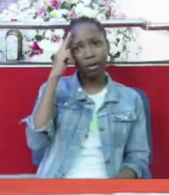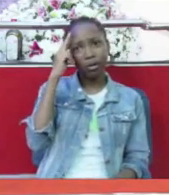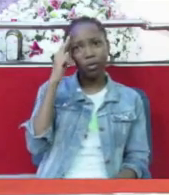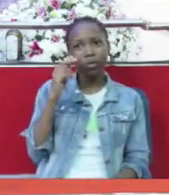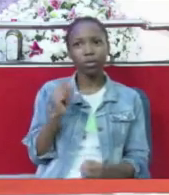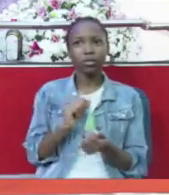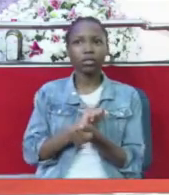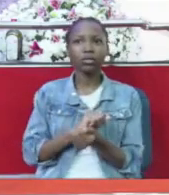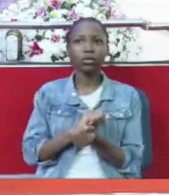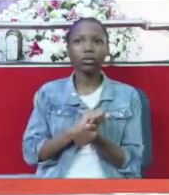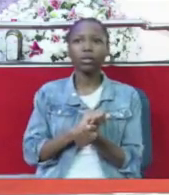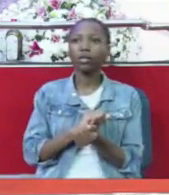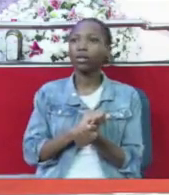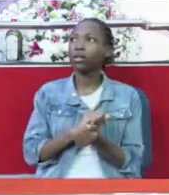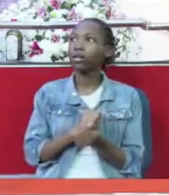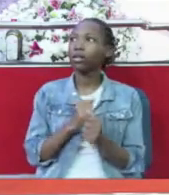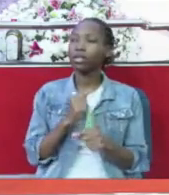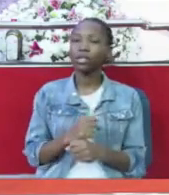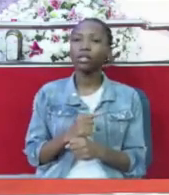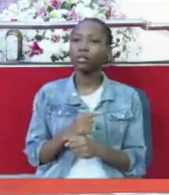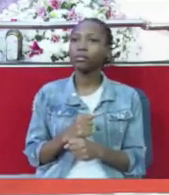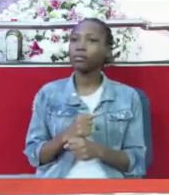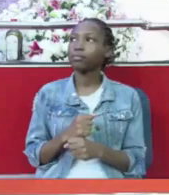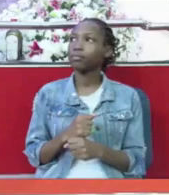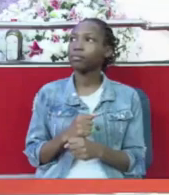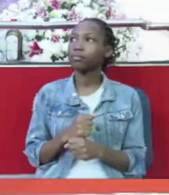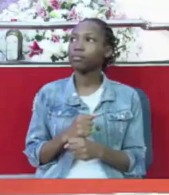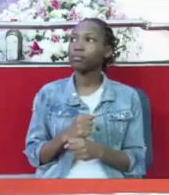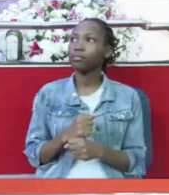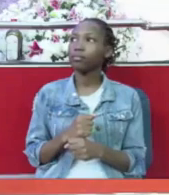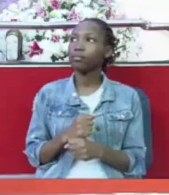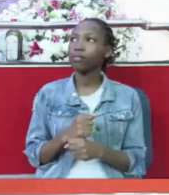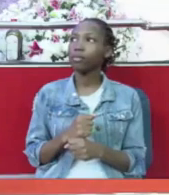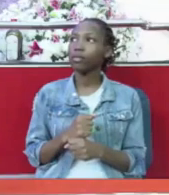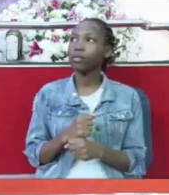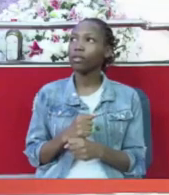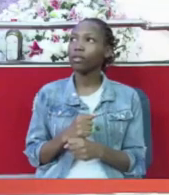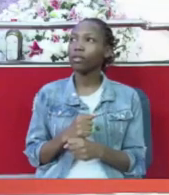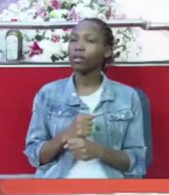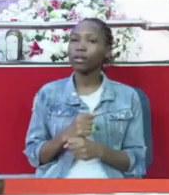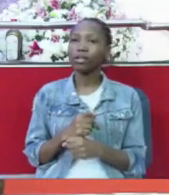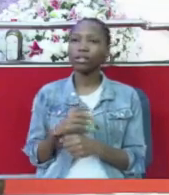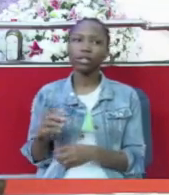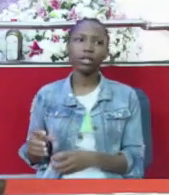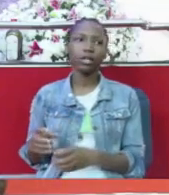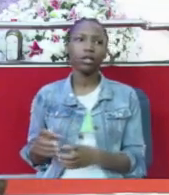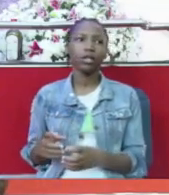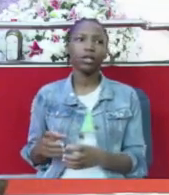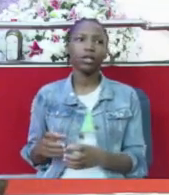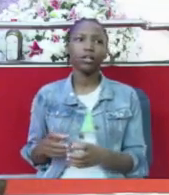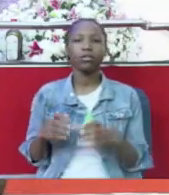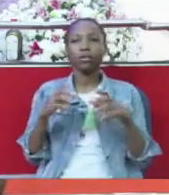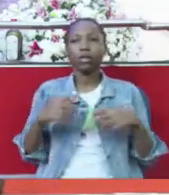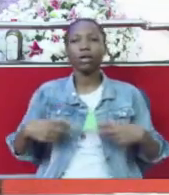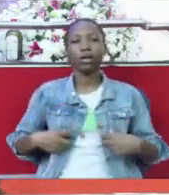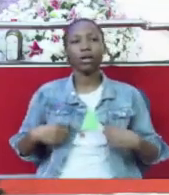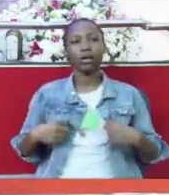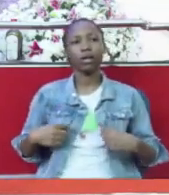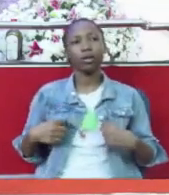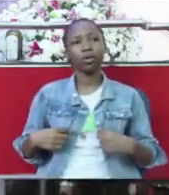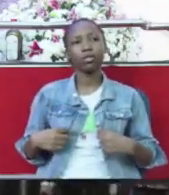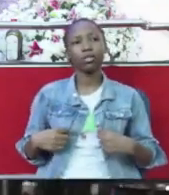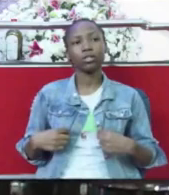Daudi alitokezea? He knew how people go to battle. Alijua jinsi watu wanavyoenda kwenye vita. His armor akamwekelea. Akamvalisha mavazi yake ya vita. His